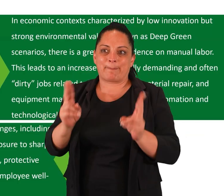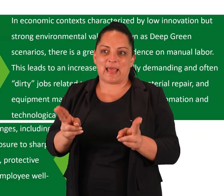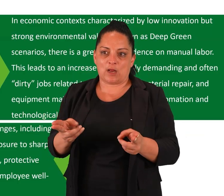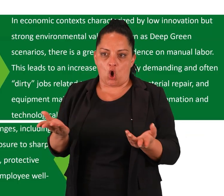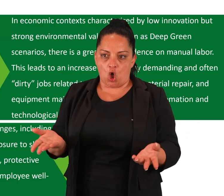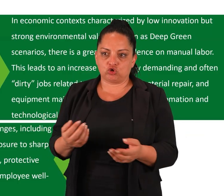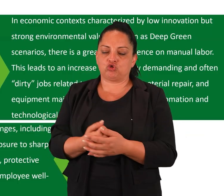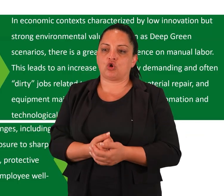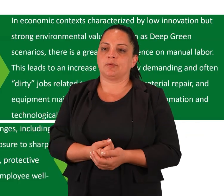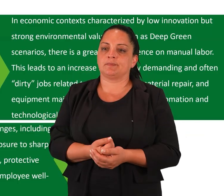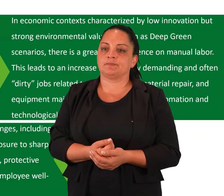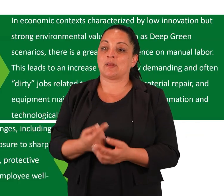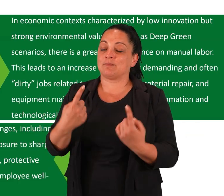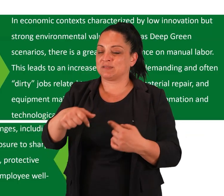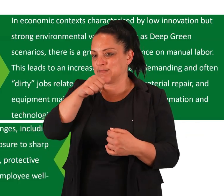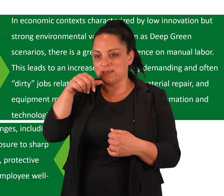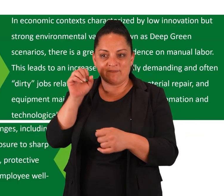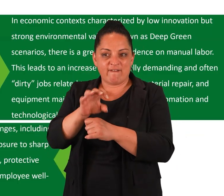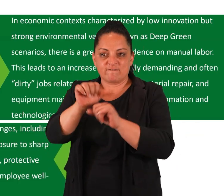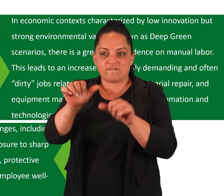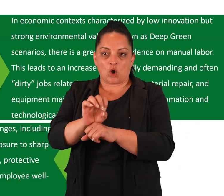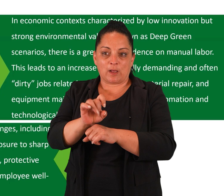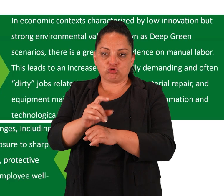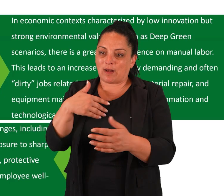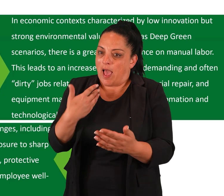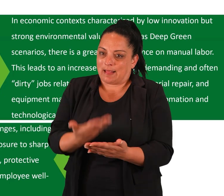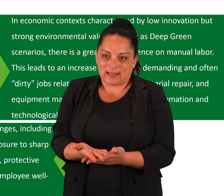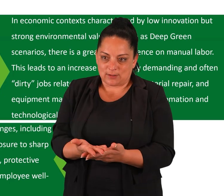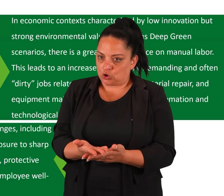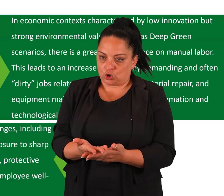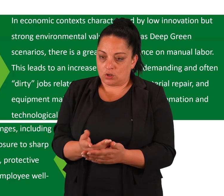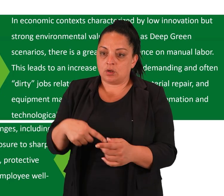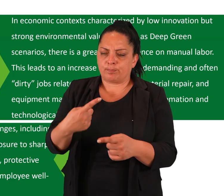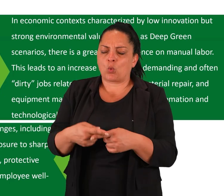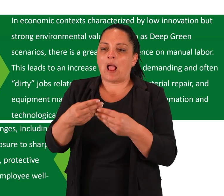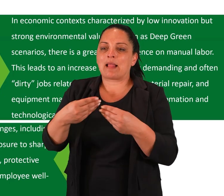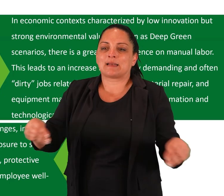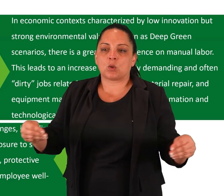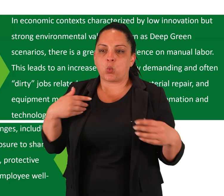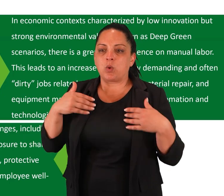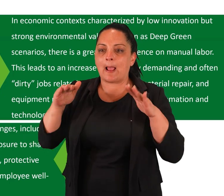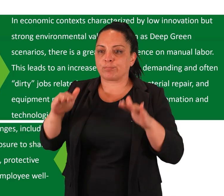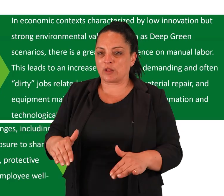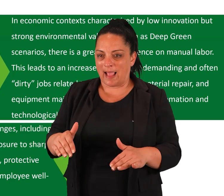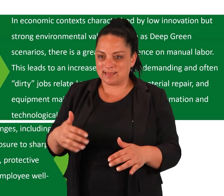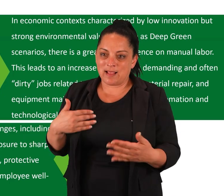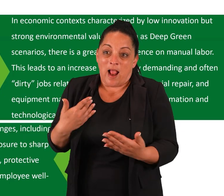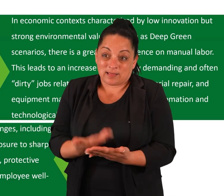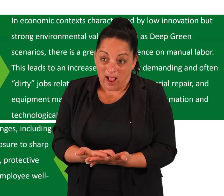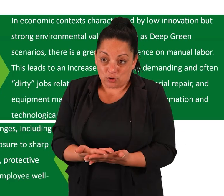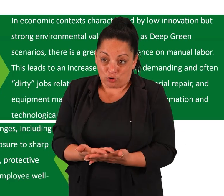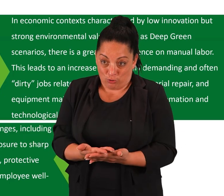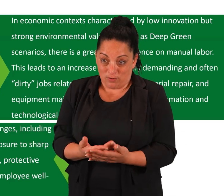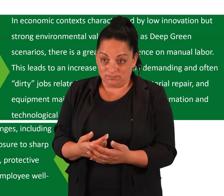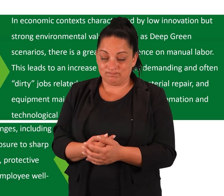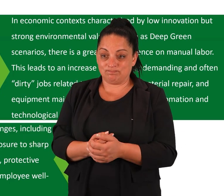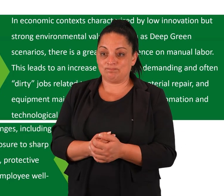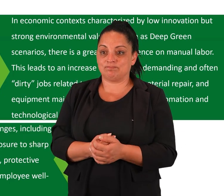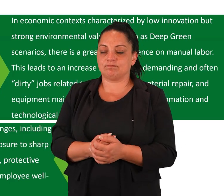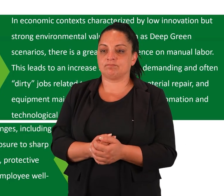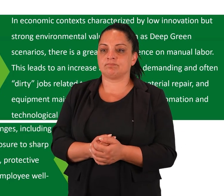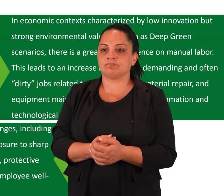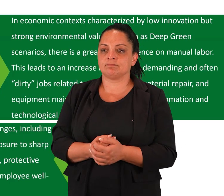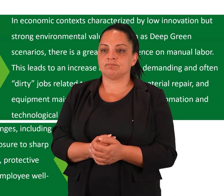materials. Proper training, then, protective equipment, and safety standards are essential in this